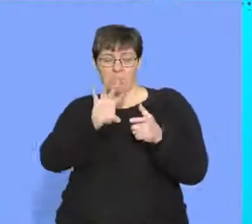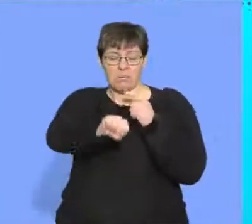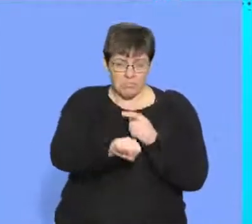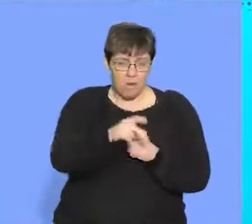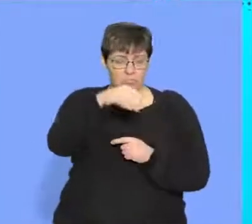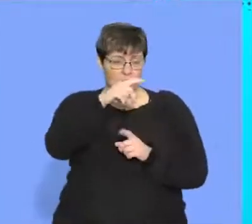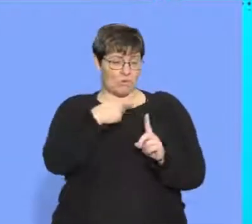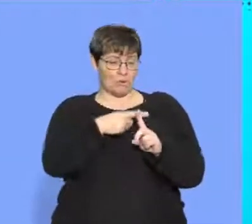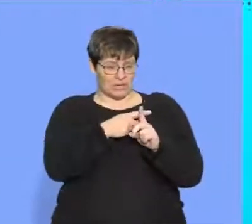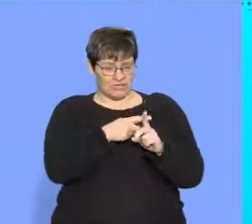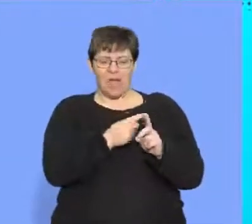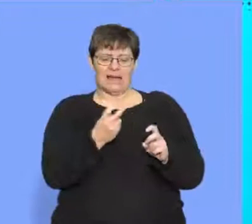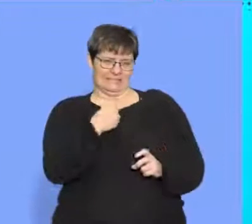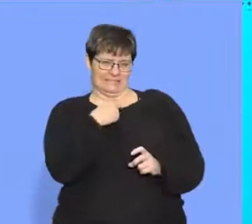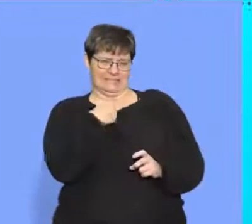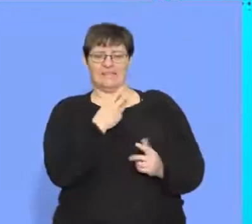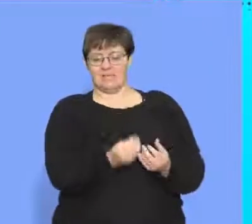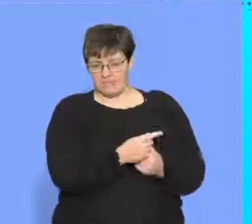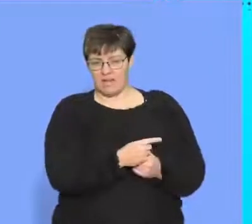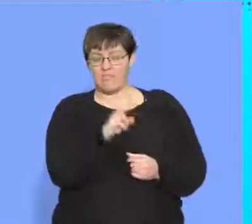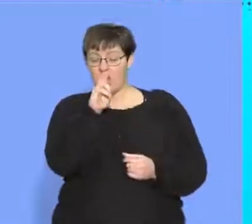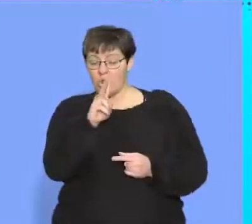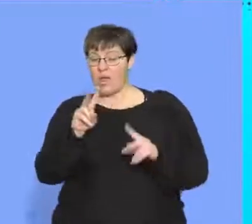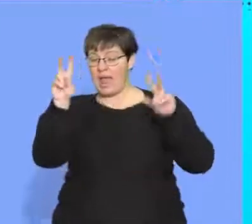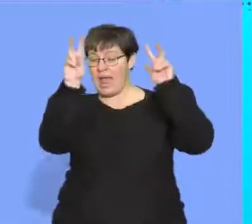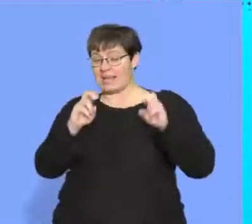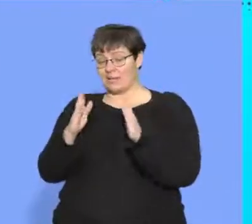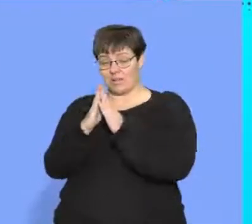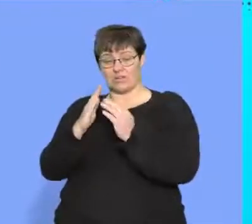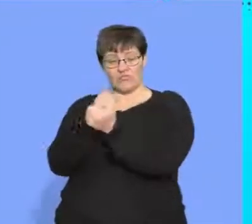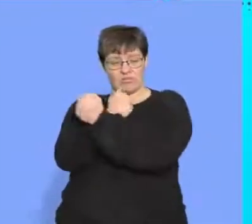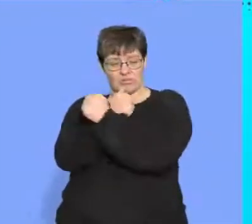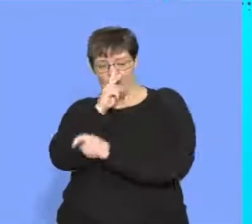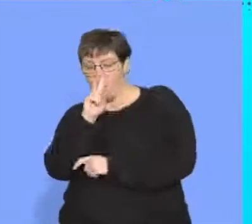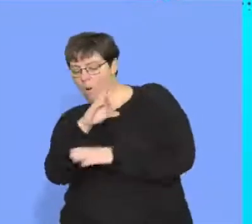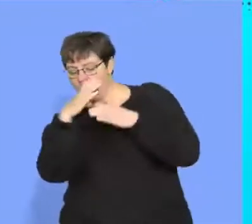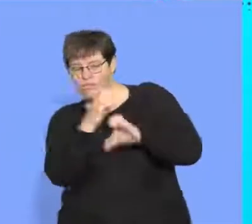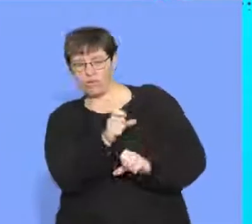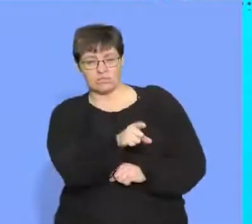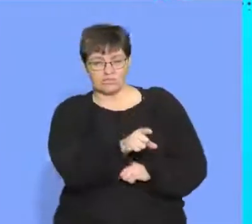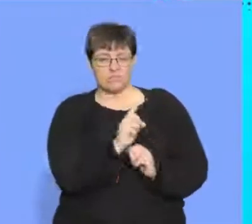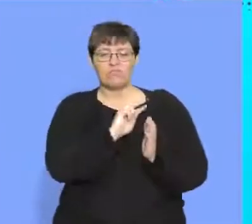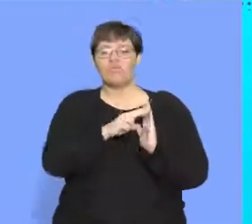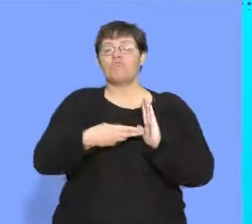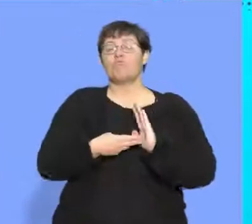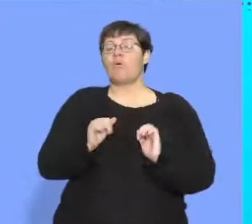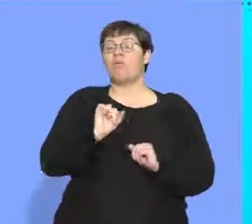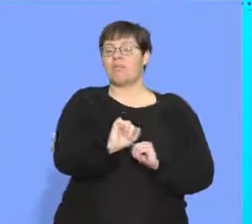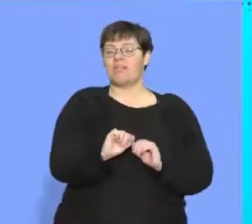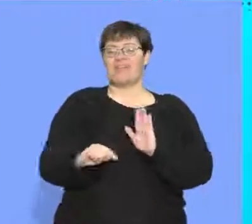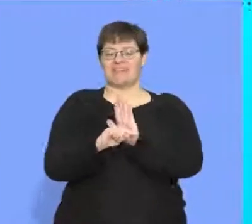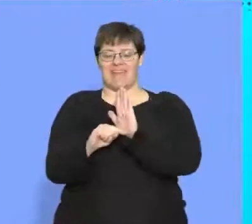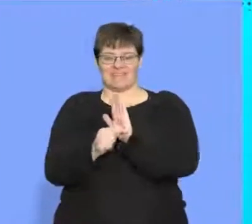difficult. So when we look at the propagation of electromagnetic radiation, we focus quite a lot on the role played by